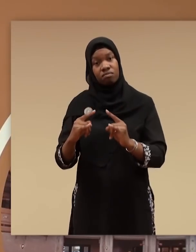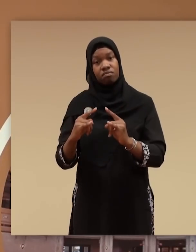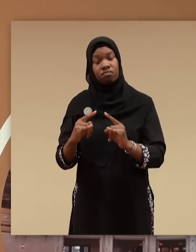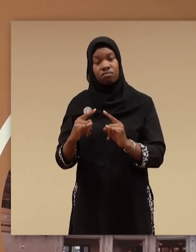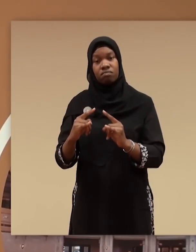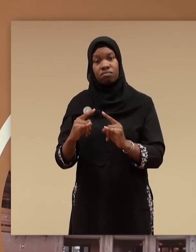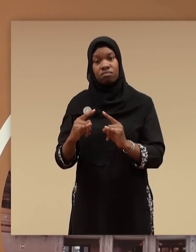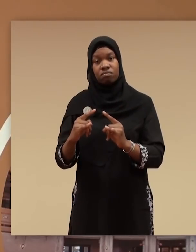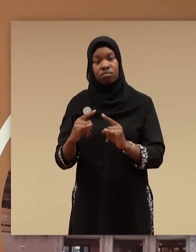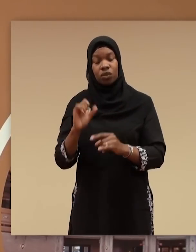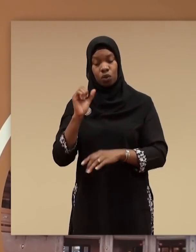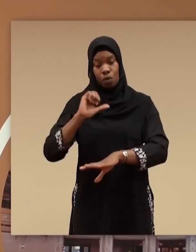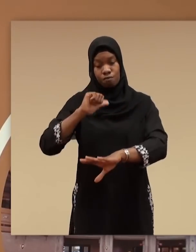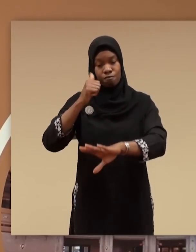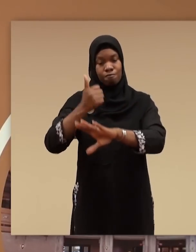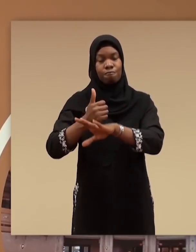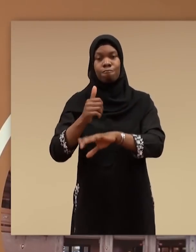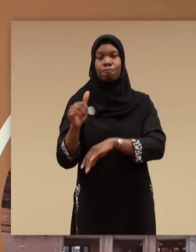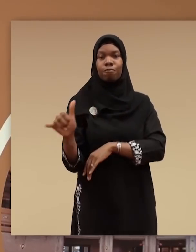victorious